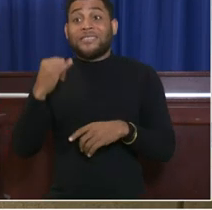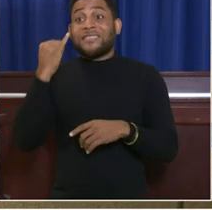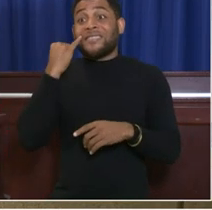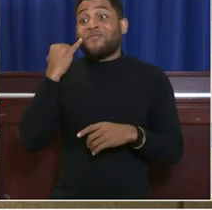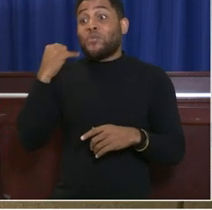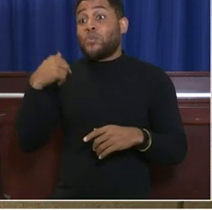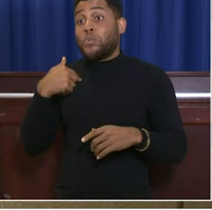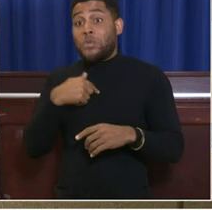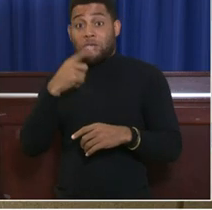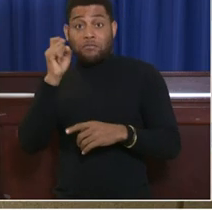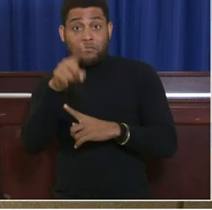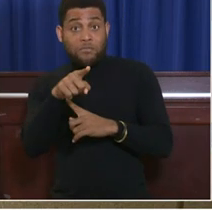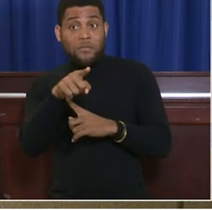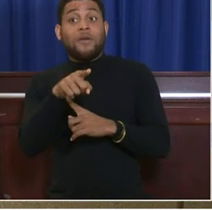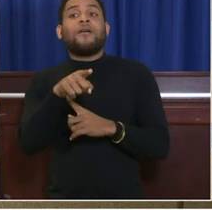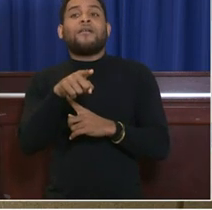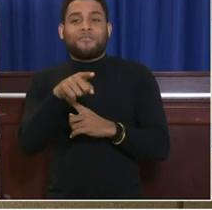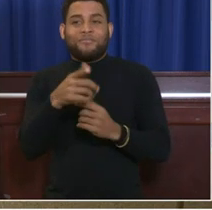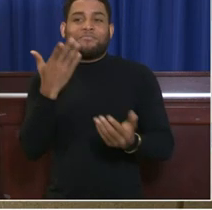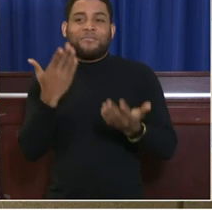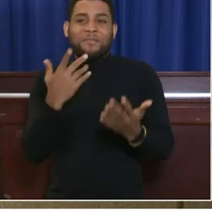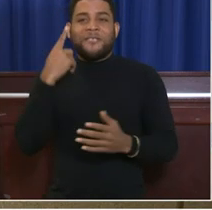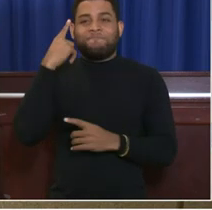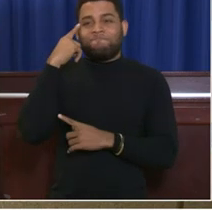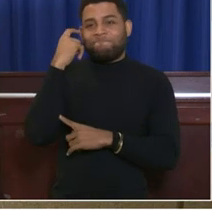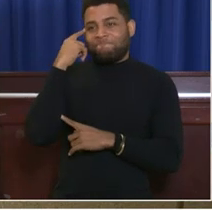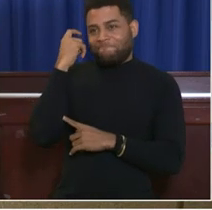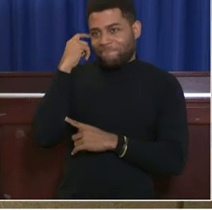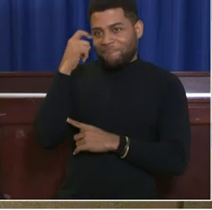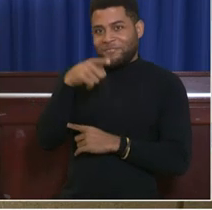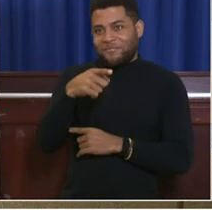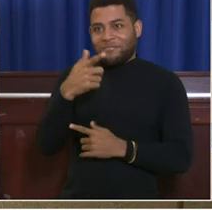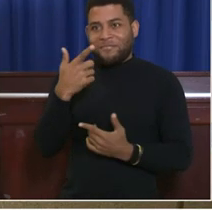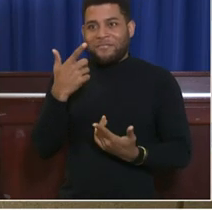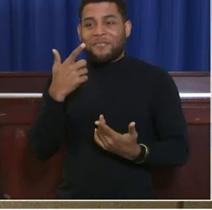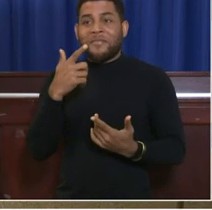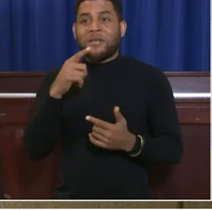that offense by probable cause, they will be held pending trial.